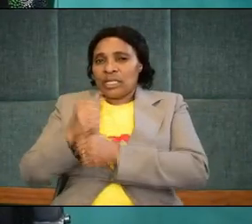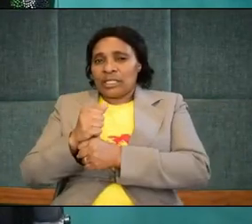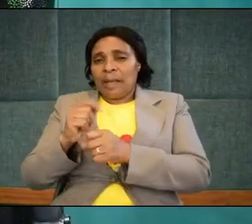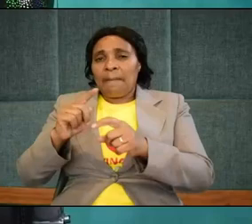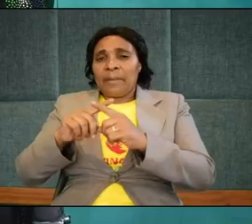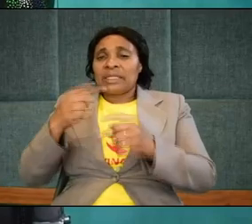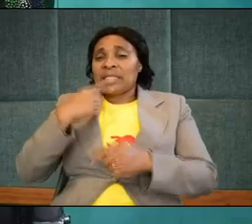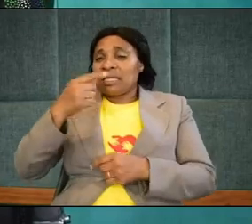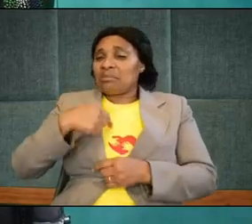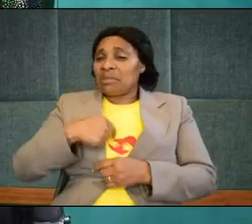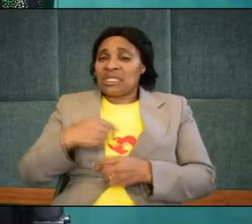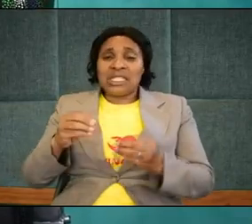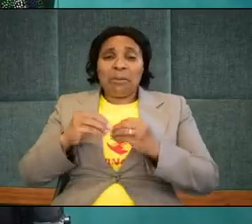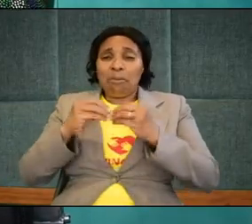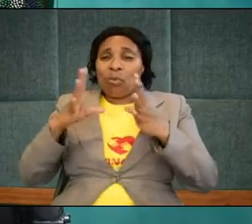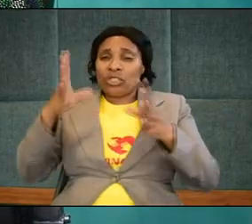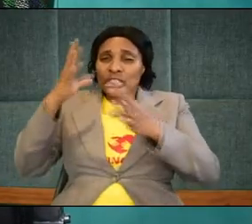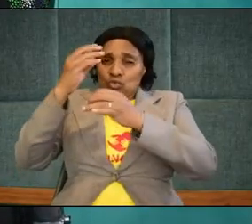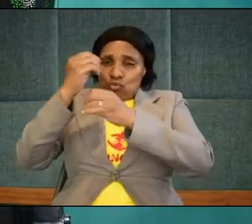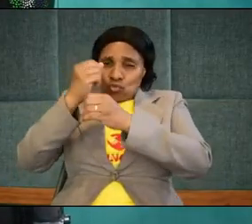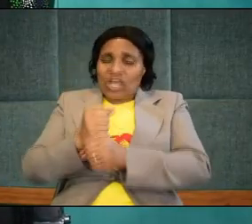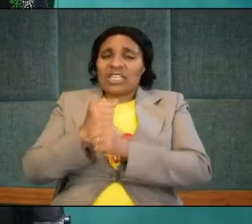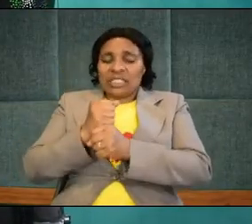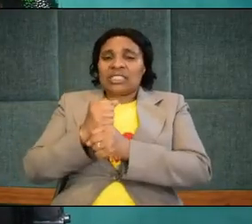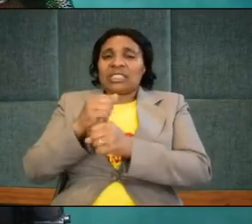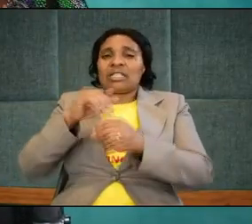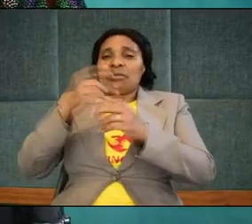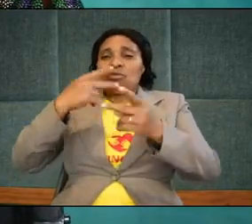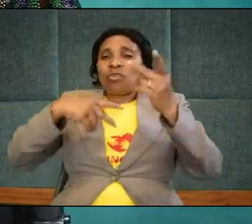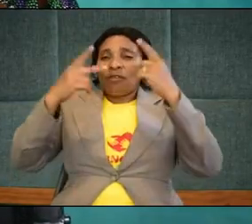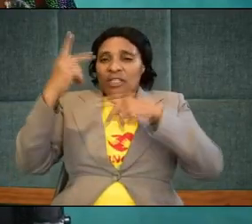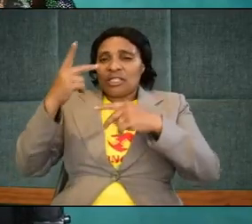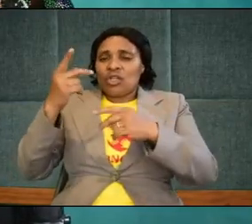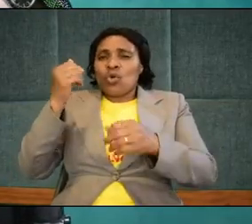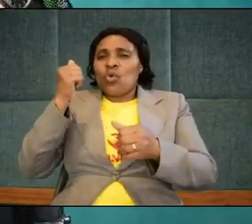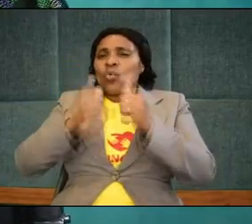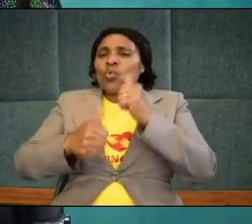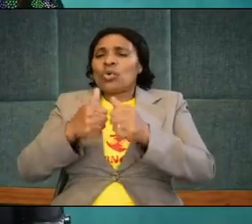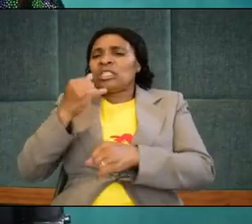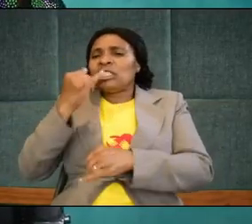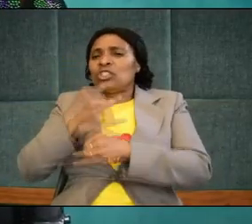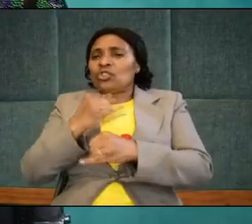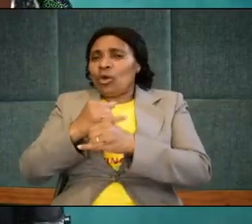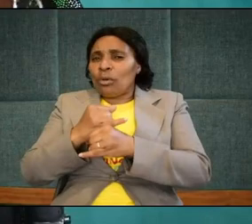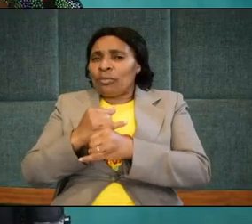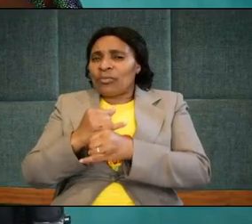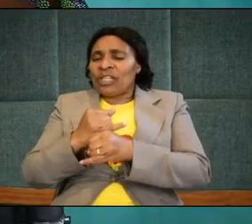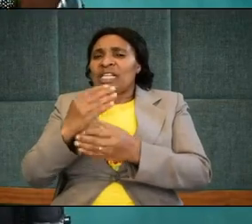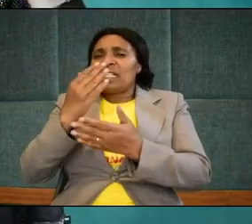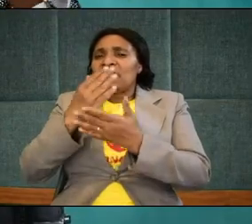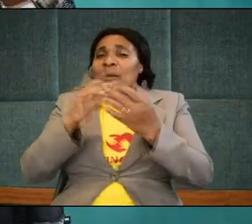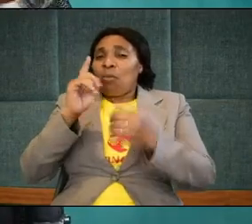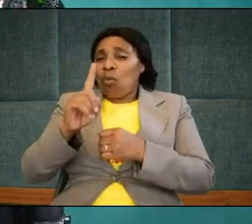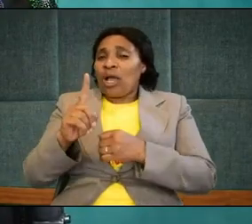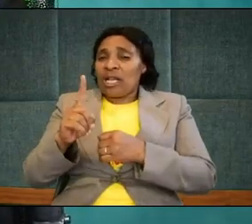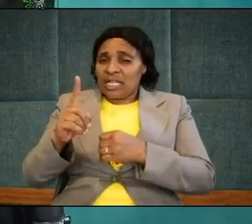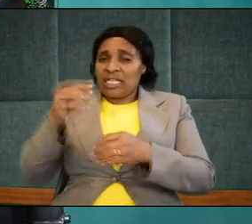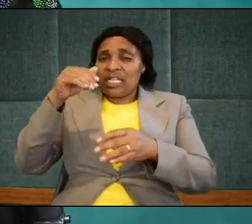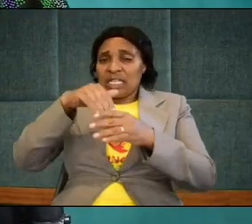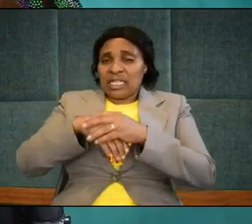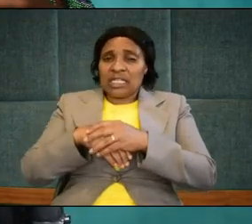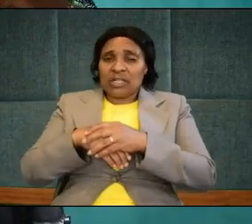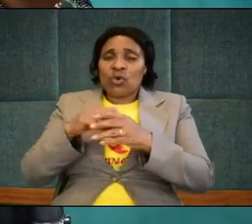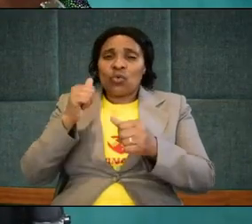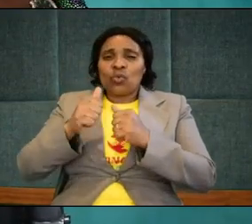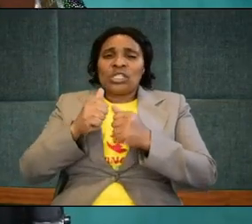to tell me the most trustworthy profession. That is, which career, if someone is in, it requires them to have a lot of